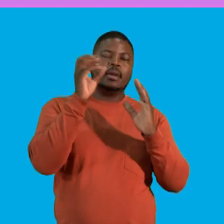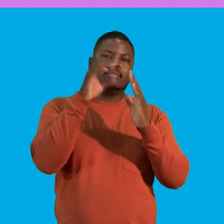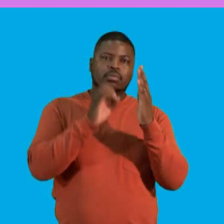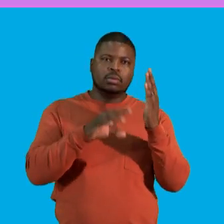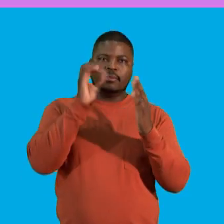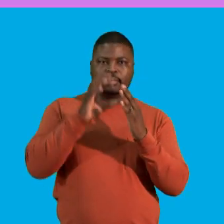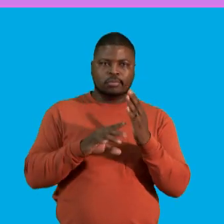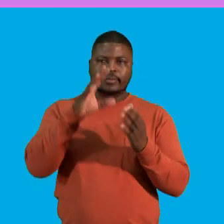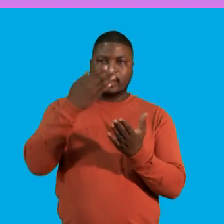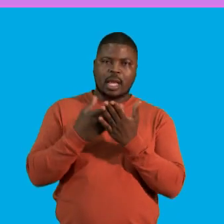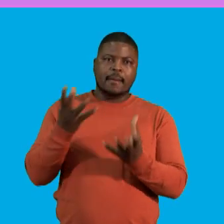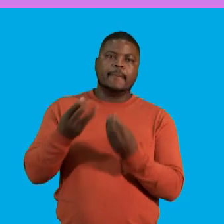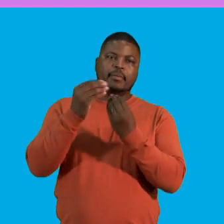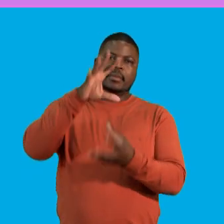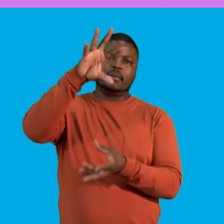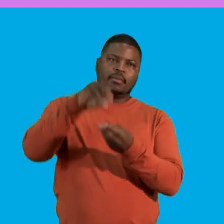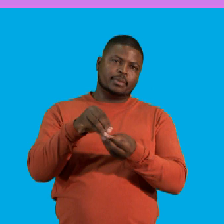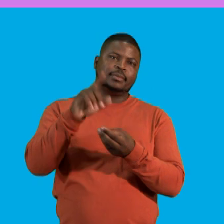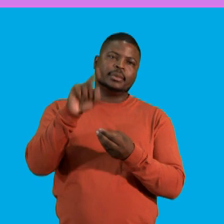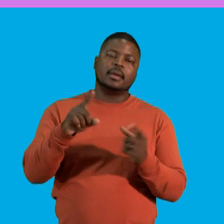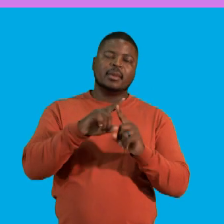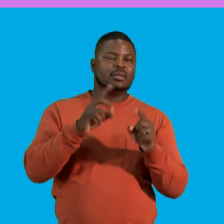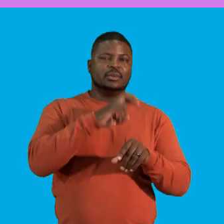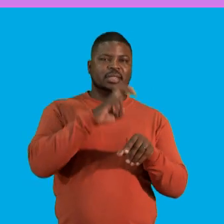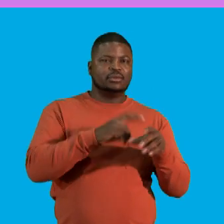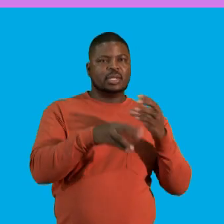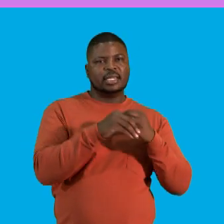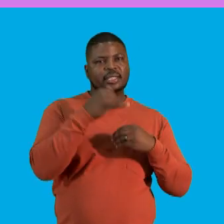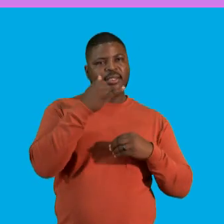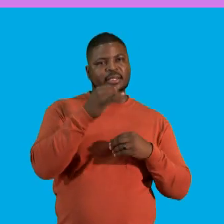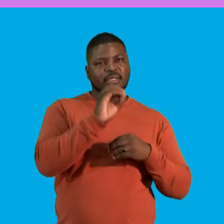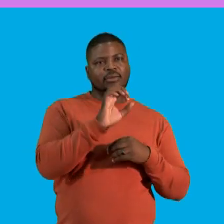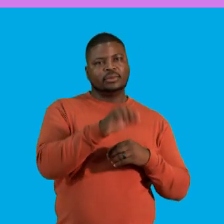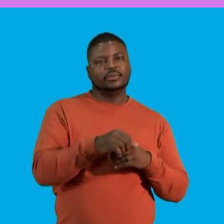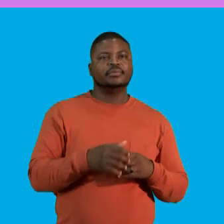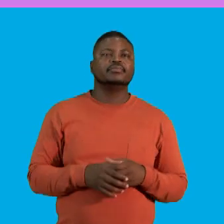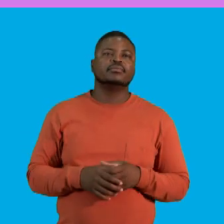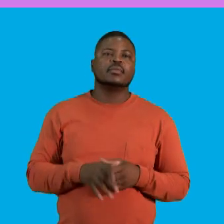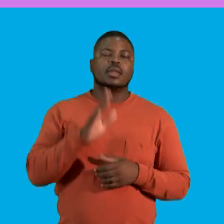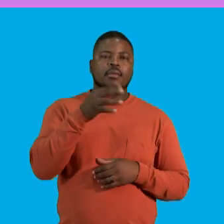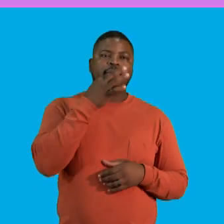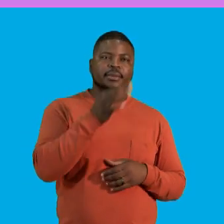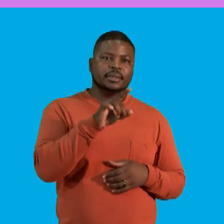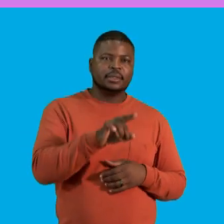not be 0 here. So the idea is to be able to add everything together. So we say